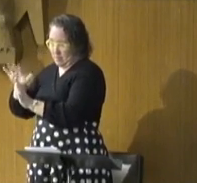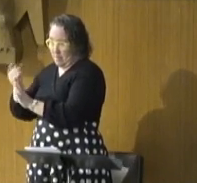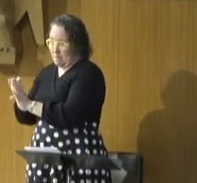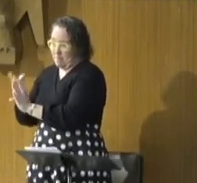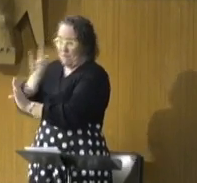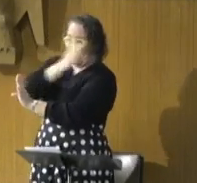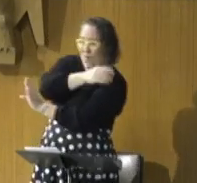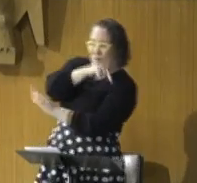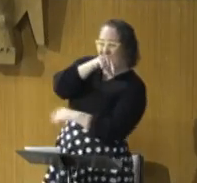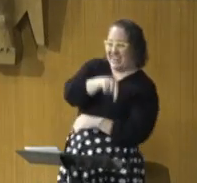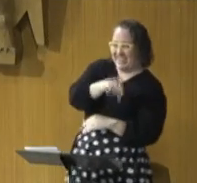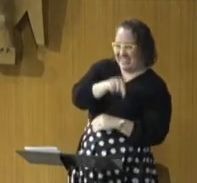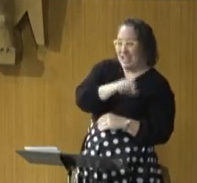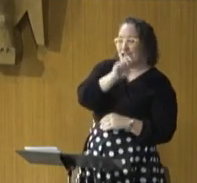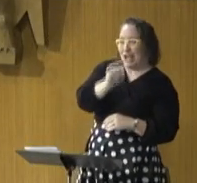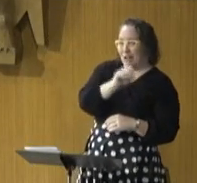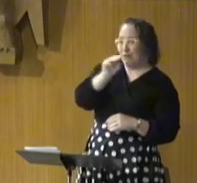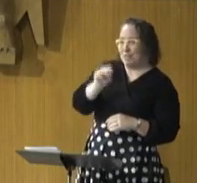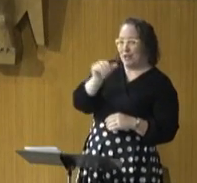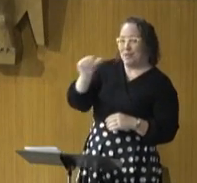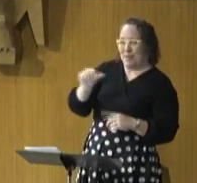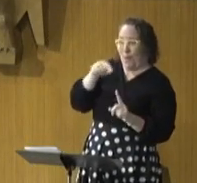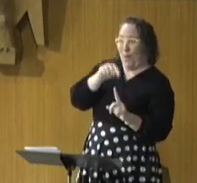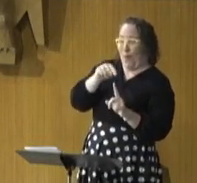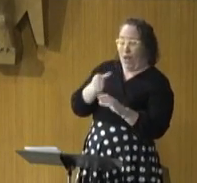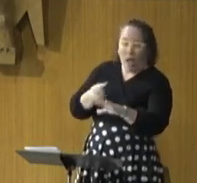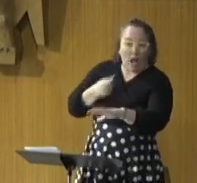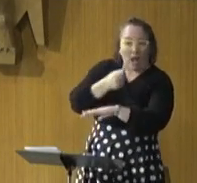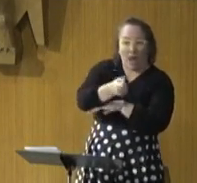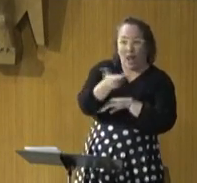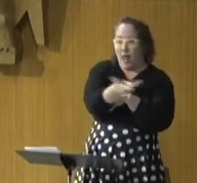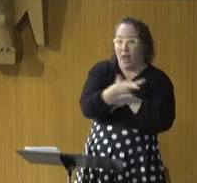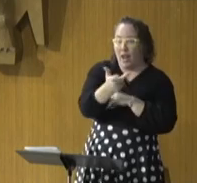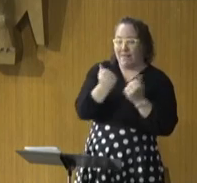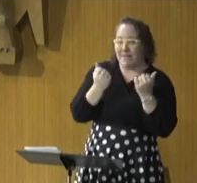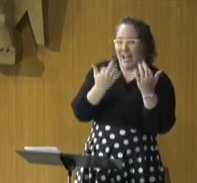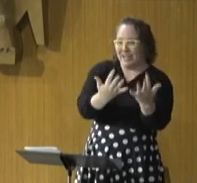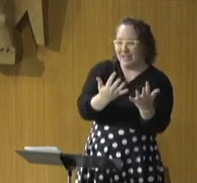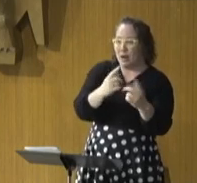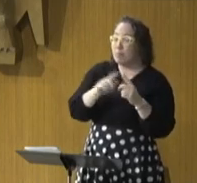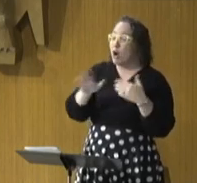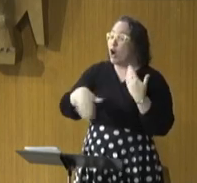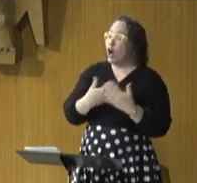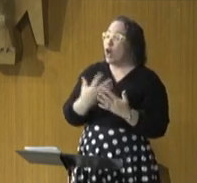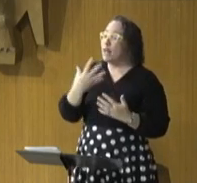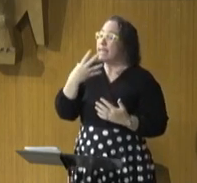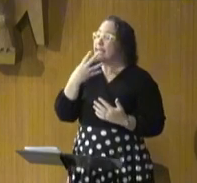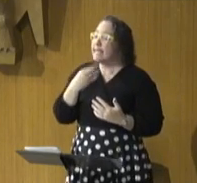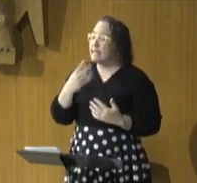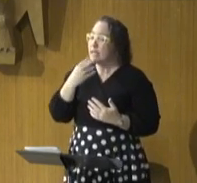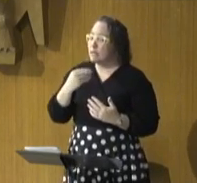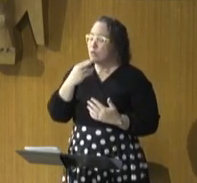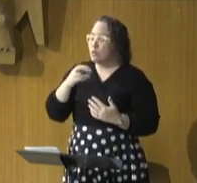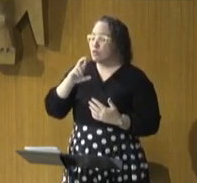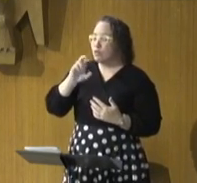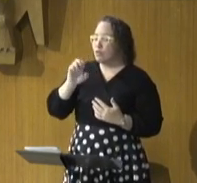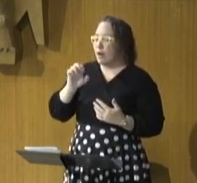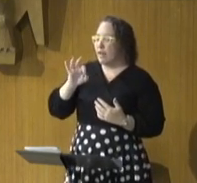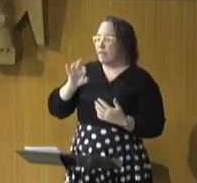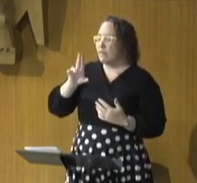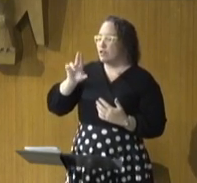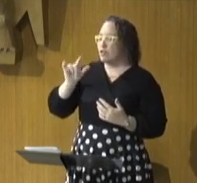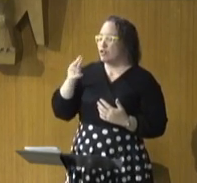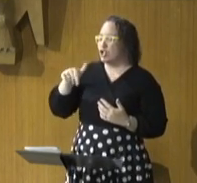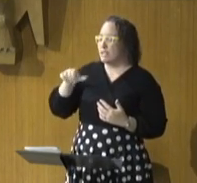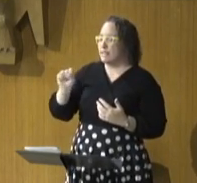friends that are thrown into a fiery furnace. Now, all of them were Hebrew refugees in Babylon, and their